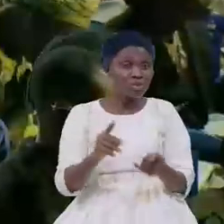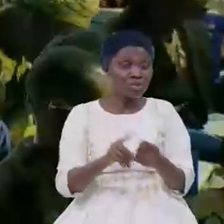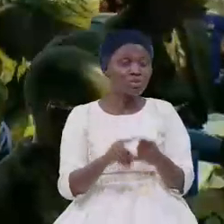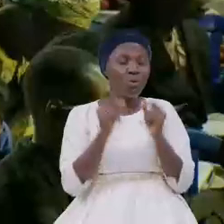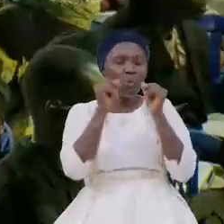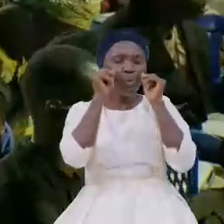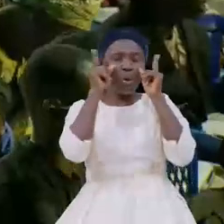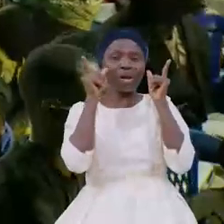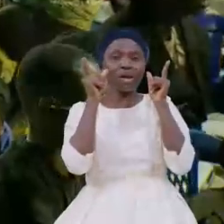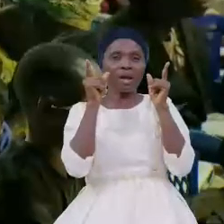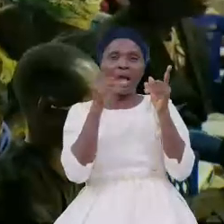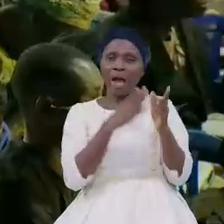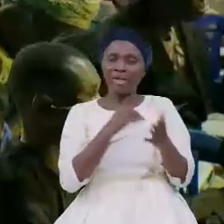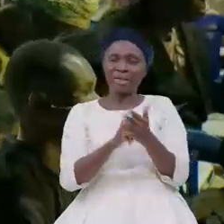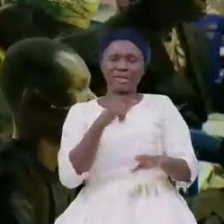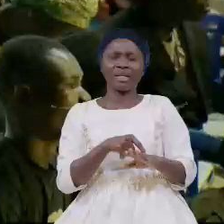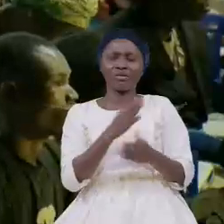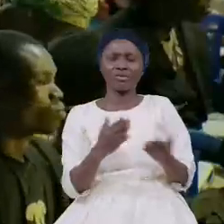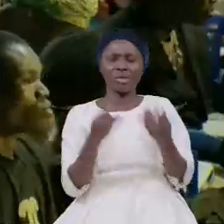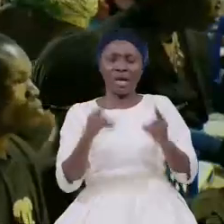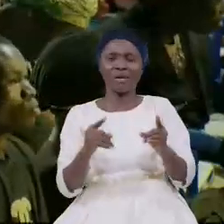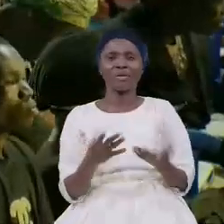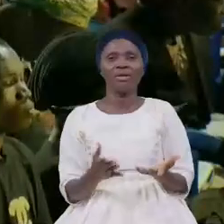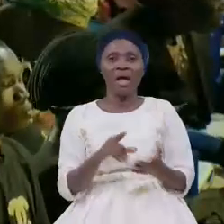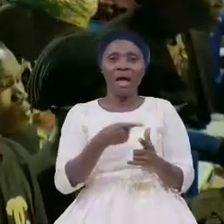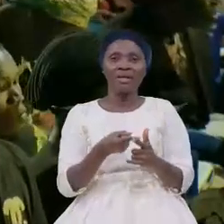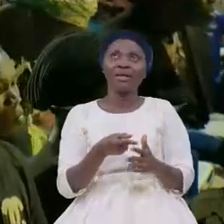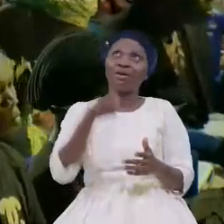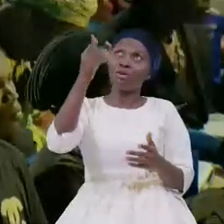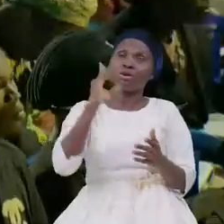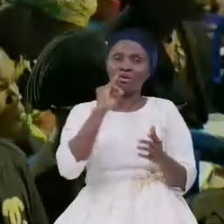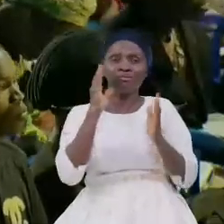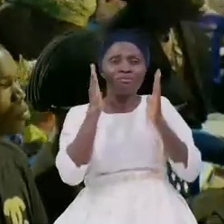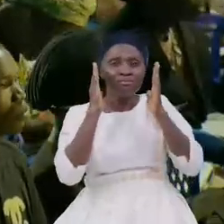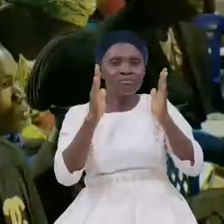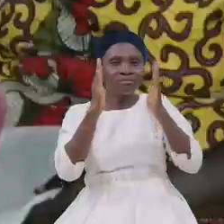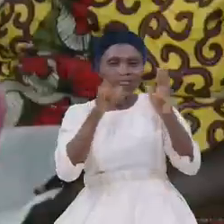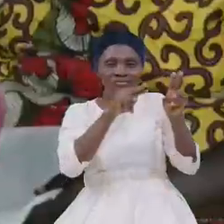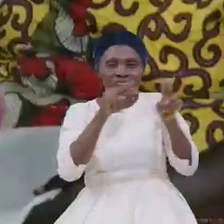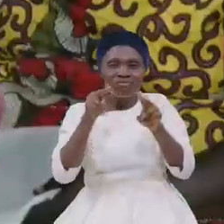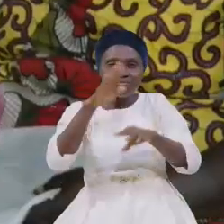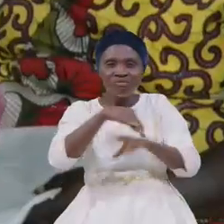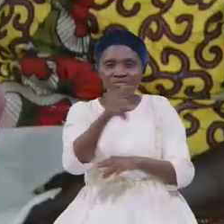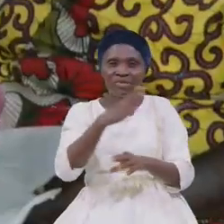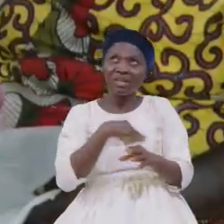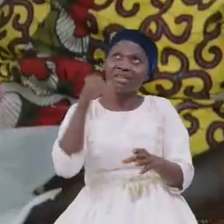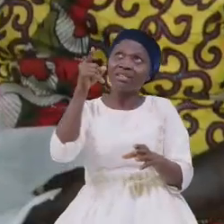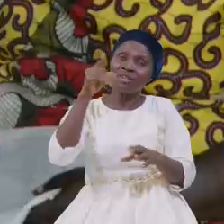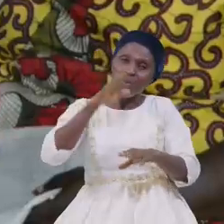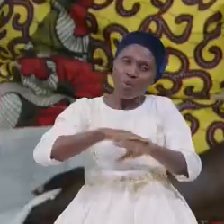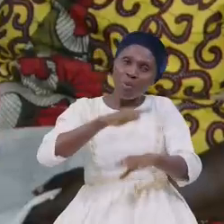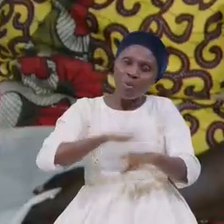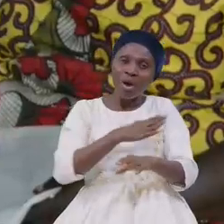happens, and God is concentrating on you, and he wakes you up. You go, you